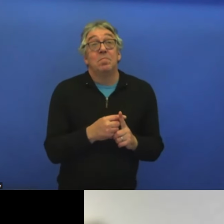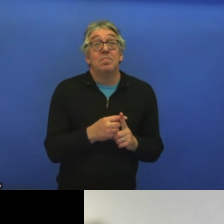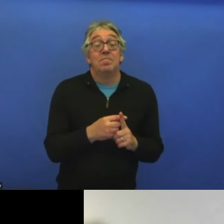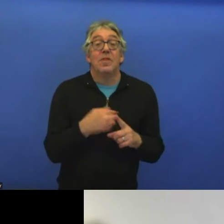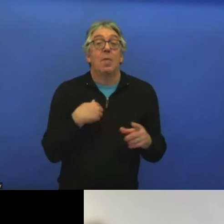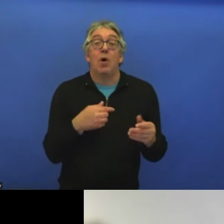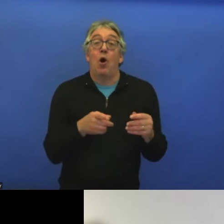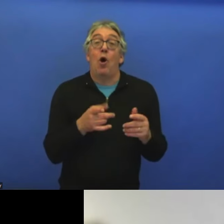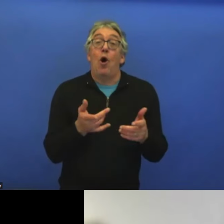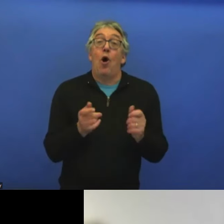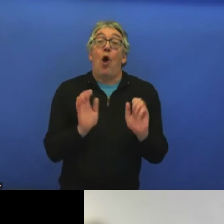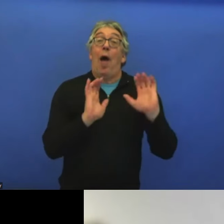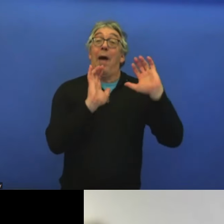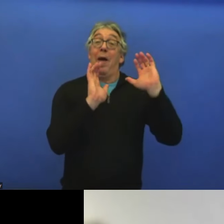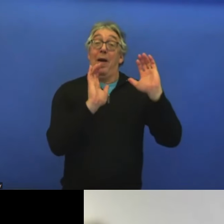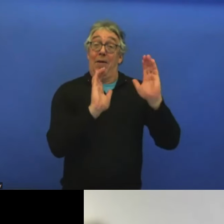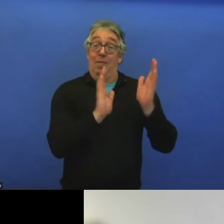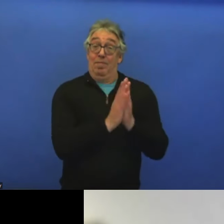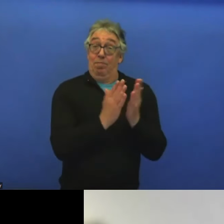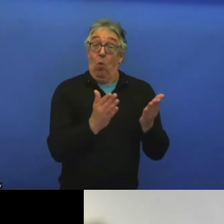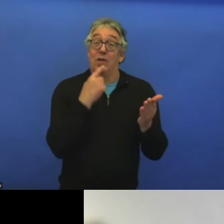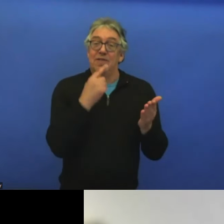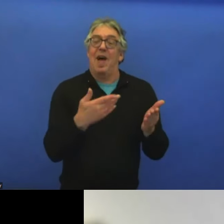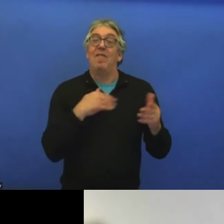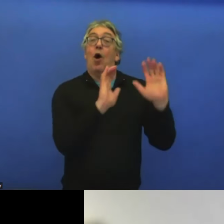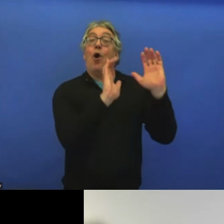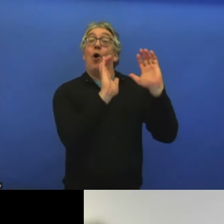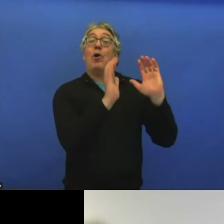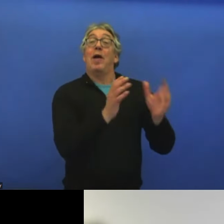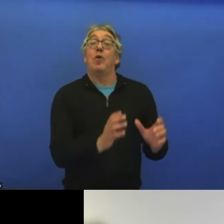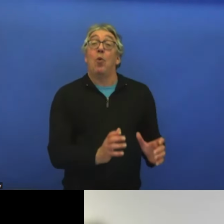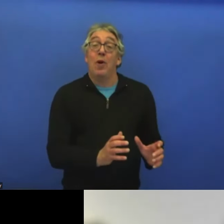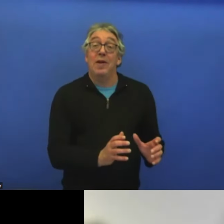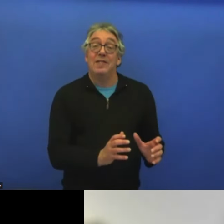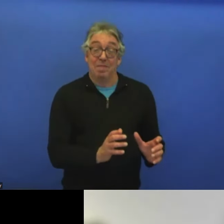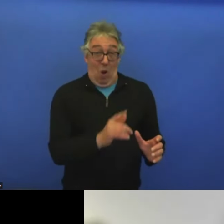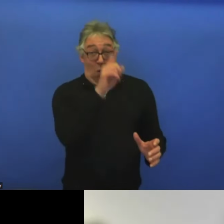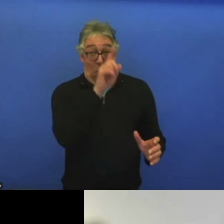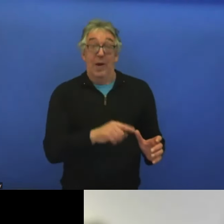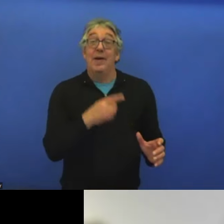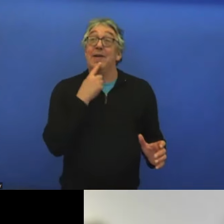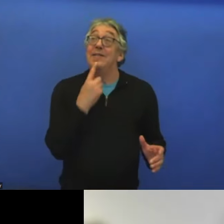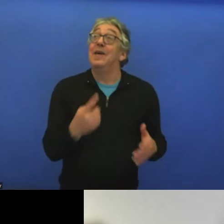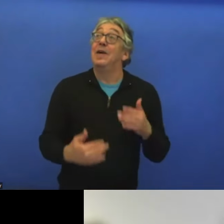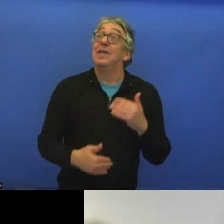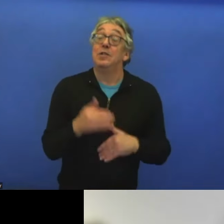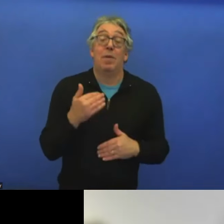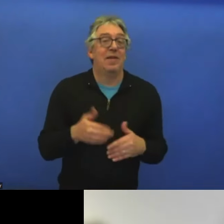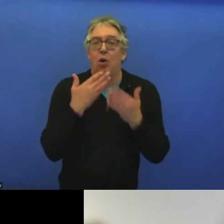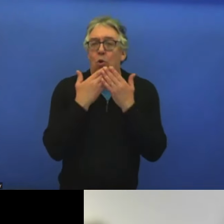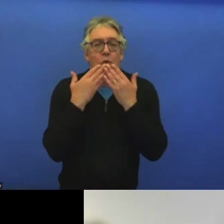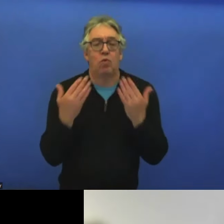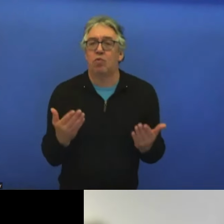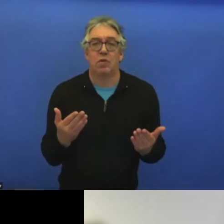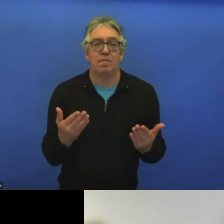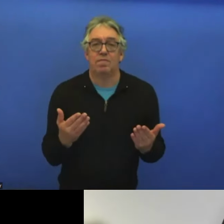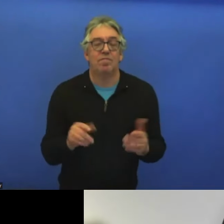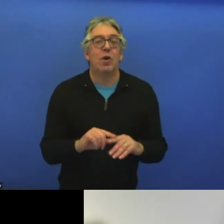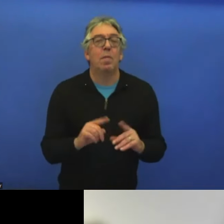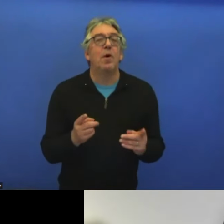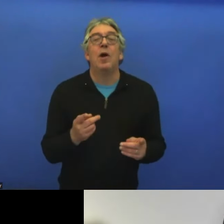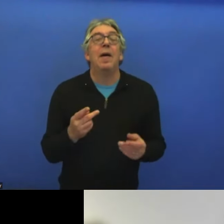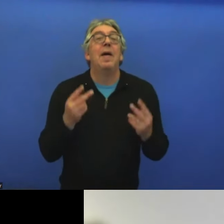disability, but there could be other type of categories. And what is important as well is to gather information on how